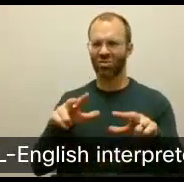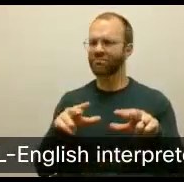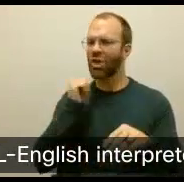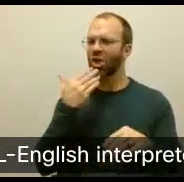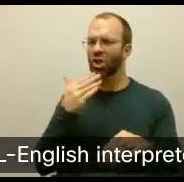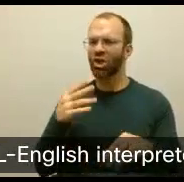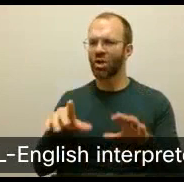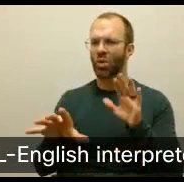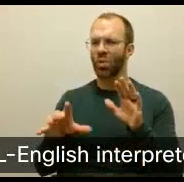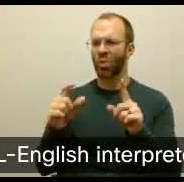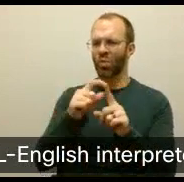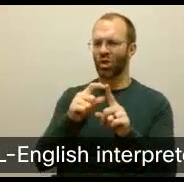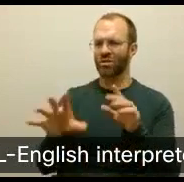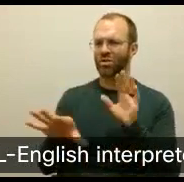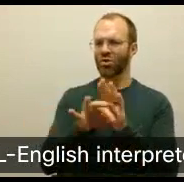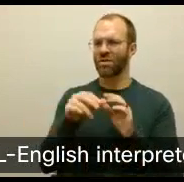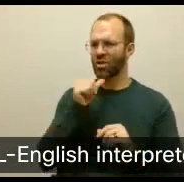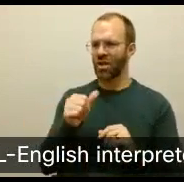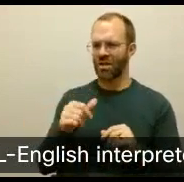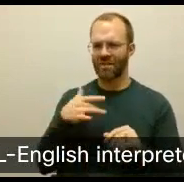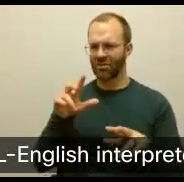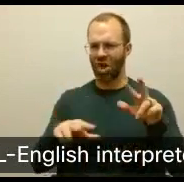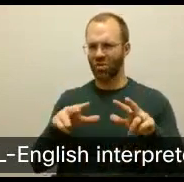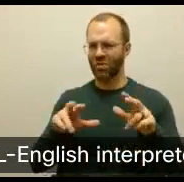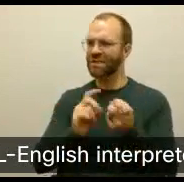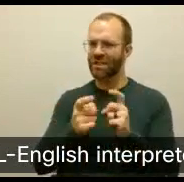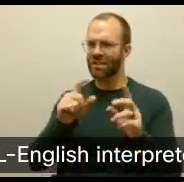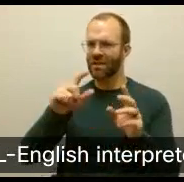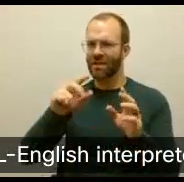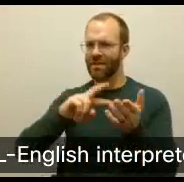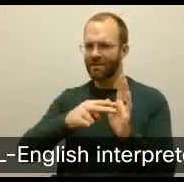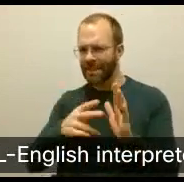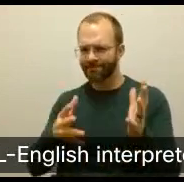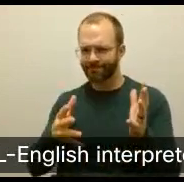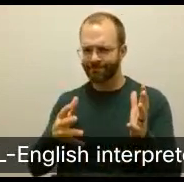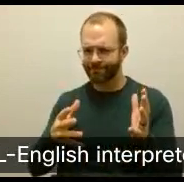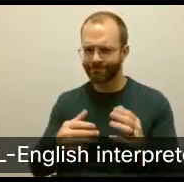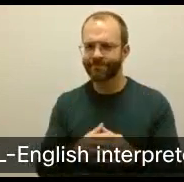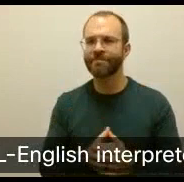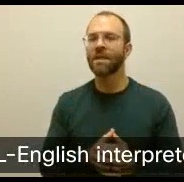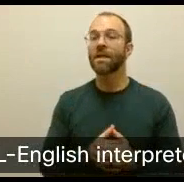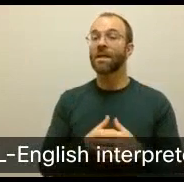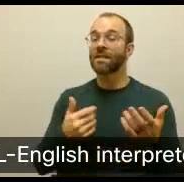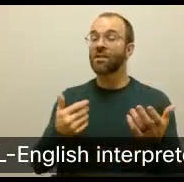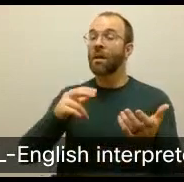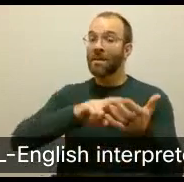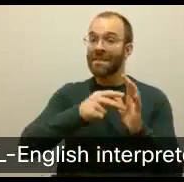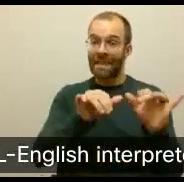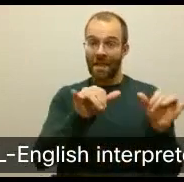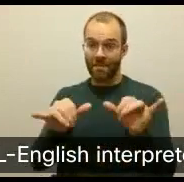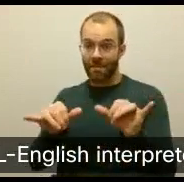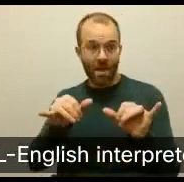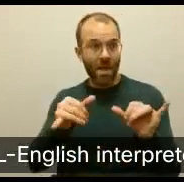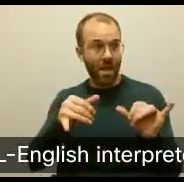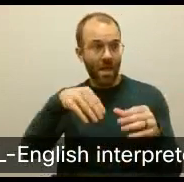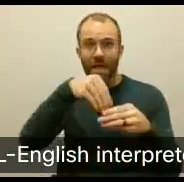choice. It's not an appropriate word choice here. You've changed some of the meaning. Sometimes with synonyms, they may be a synonym and a thesaurus, but words have